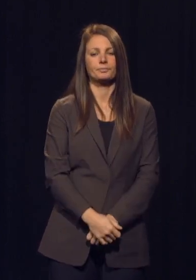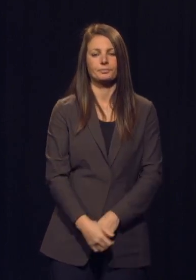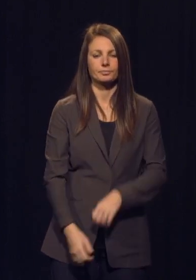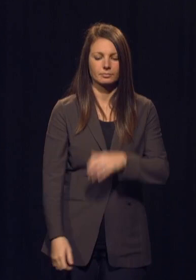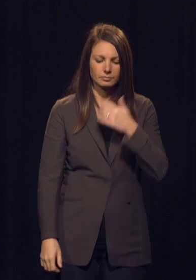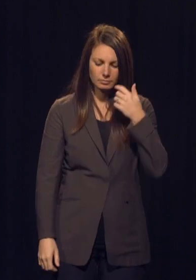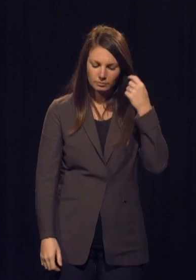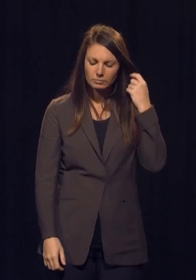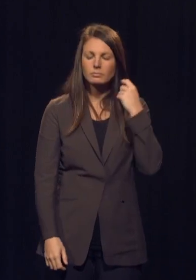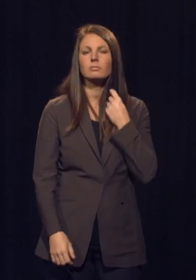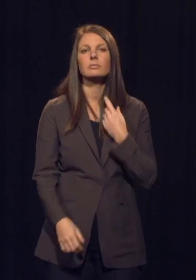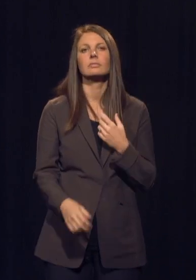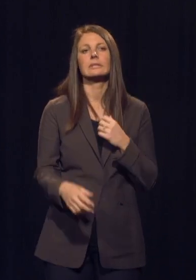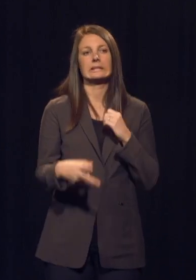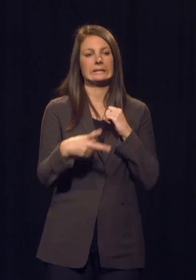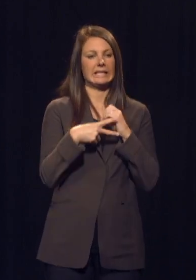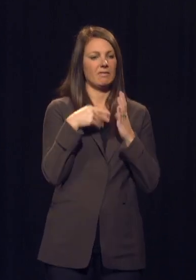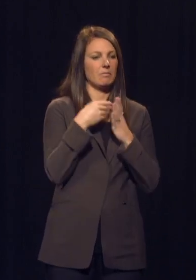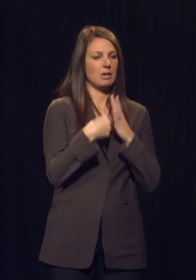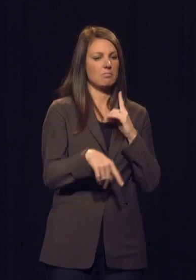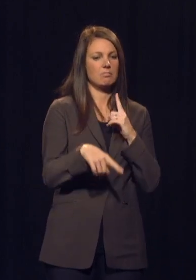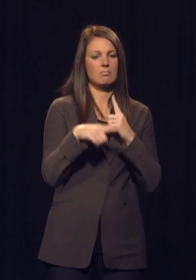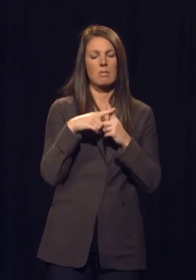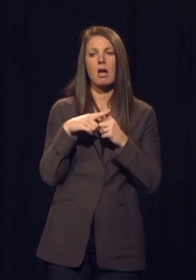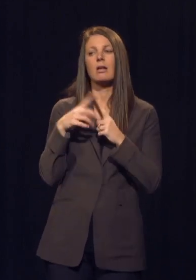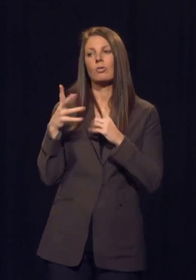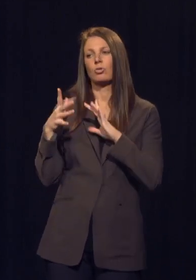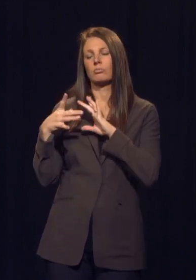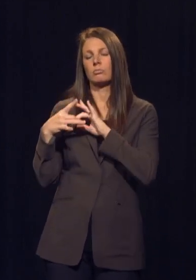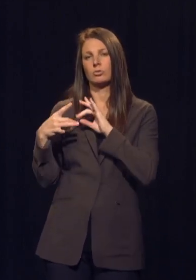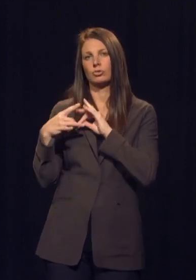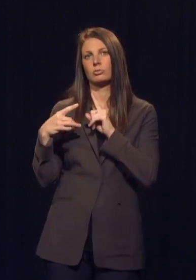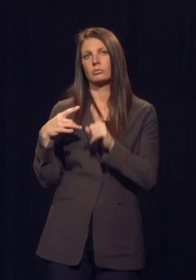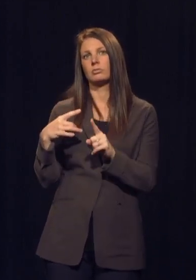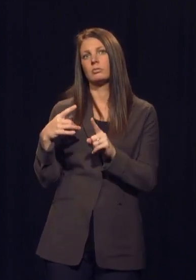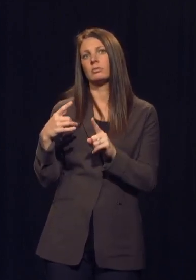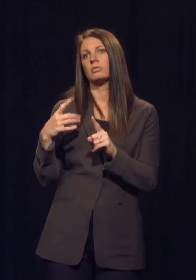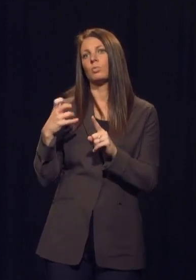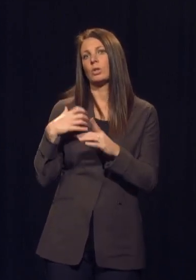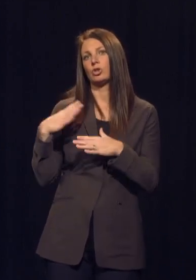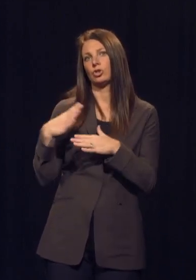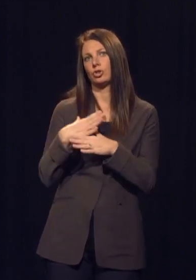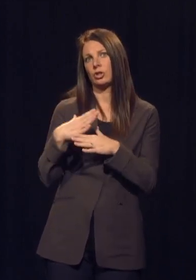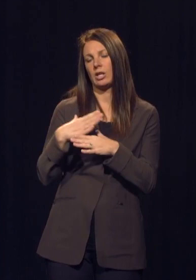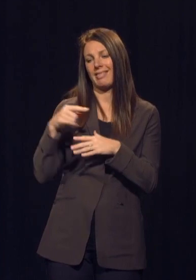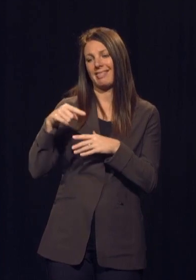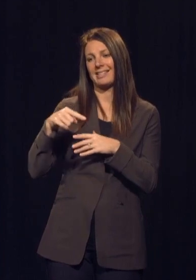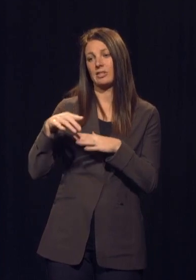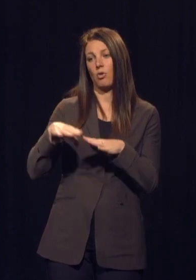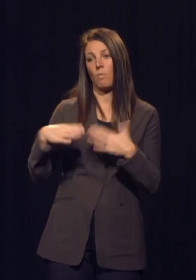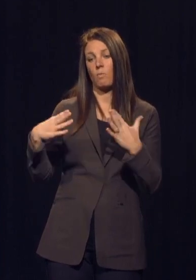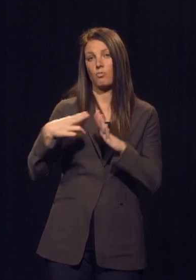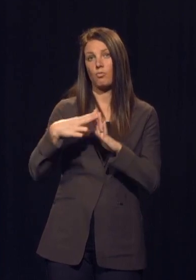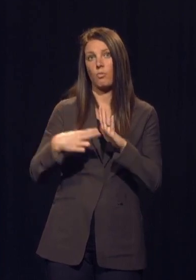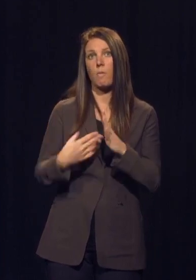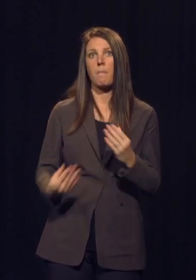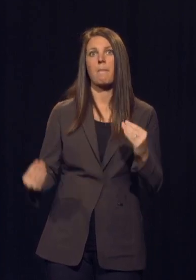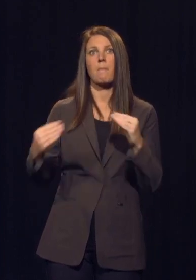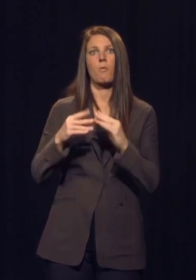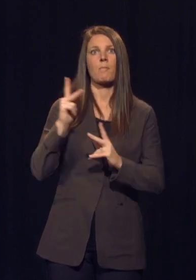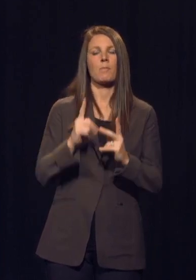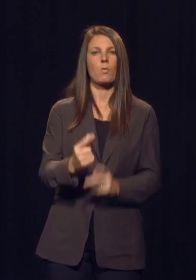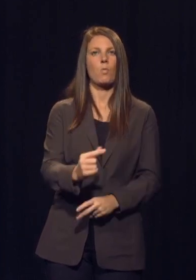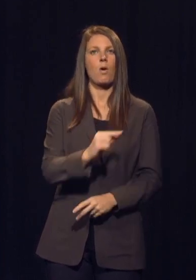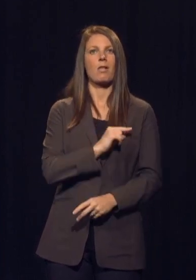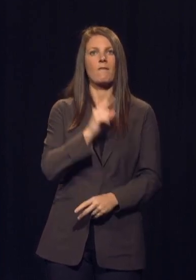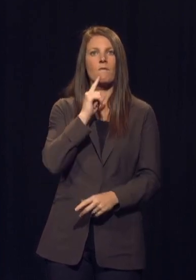In addition to the savings, as the commissioner mentioned, I wanted to share, starting this open enrollment, more people will now qualify